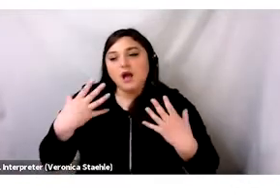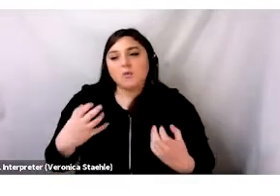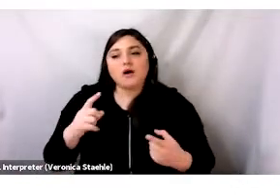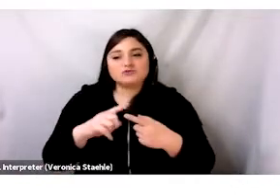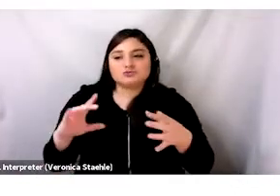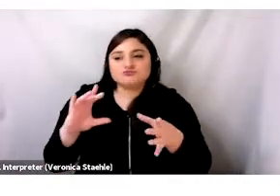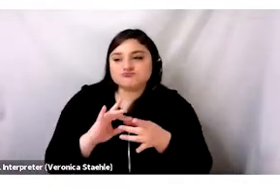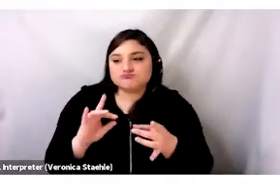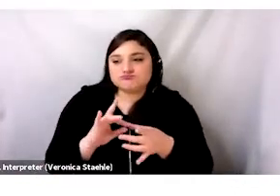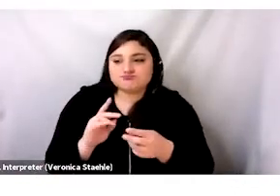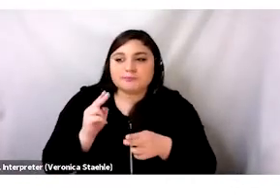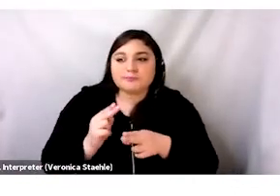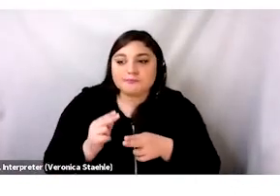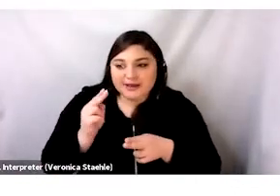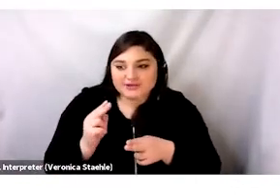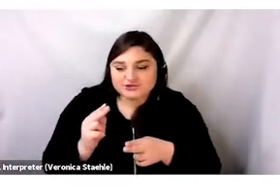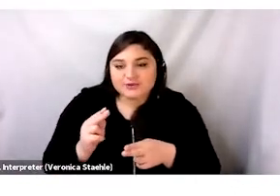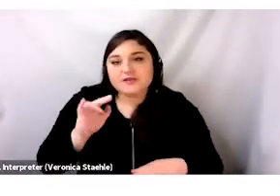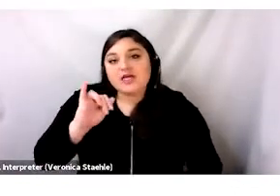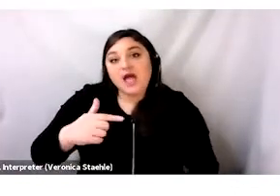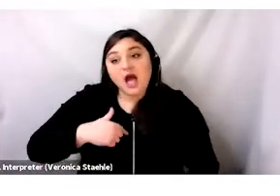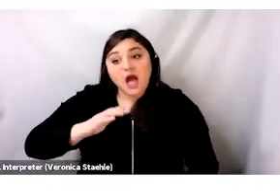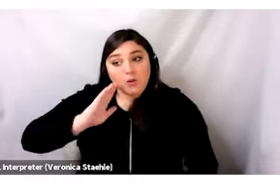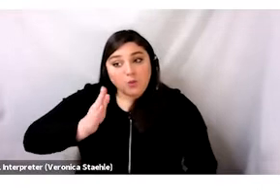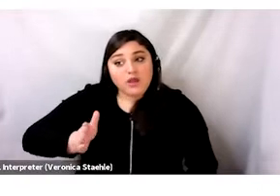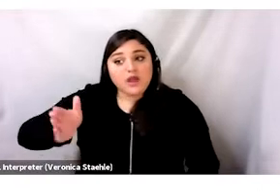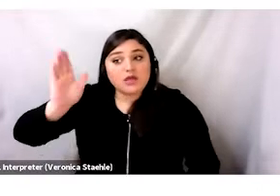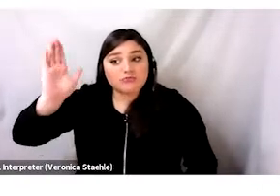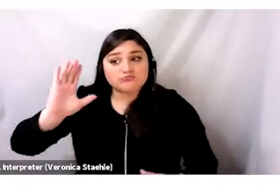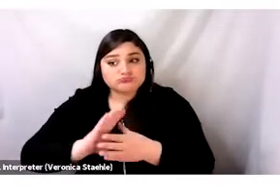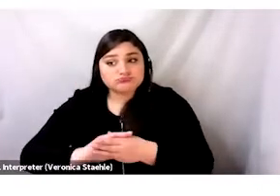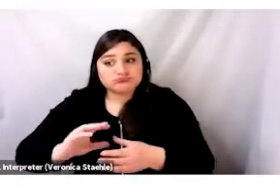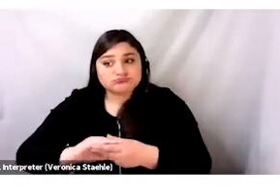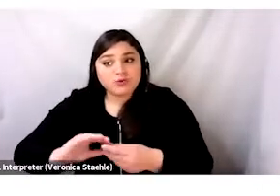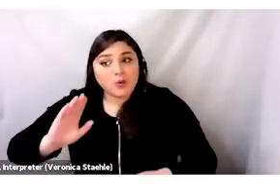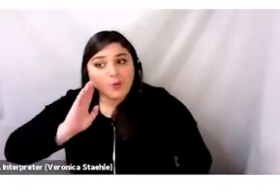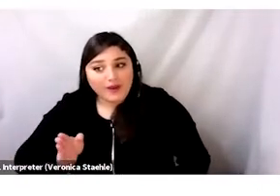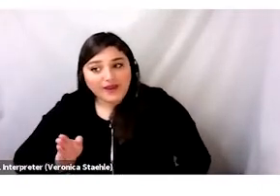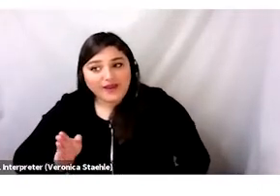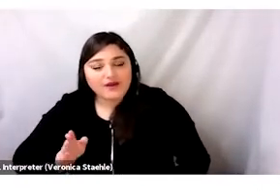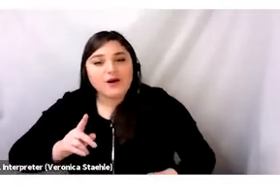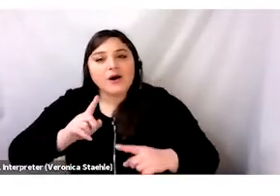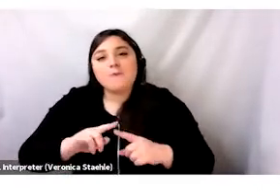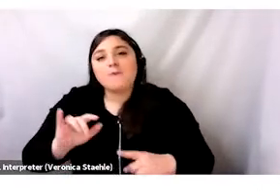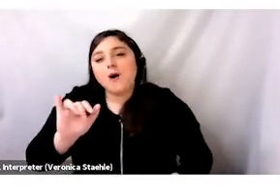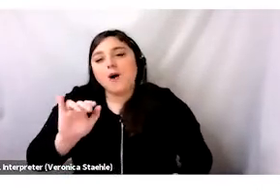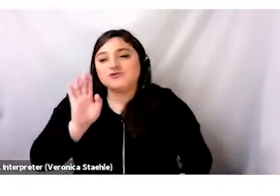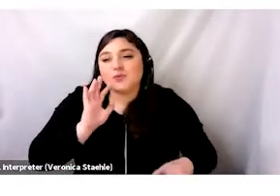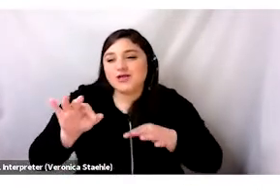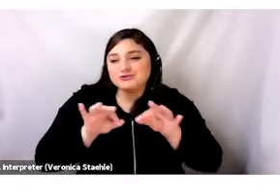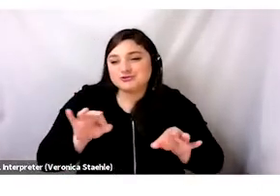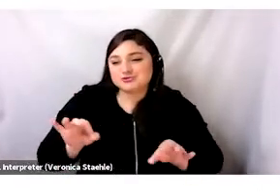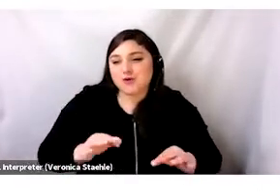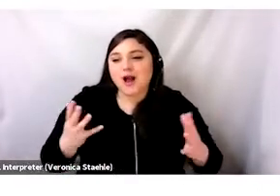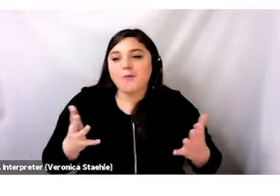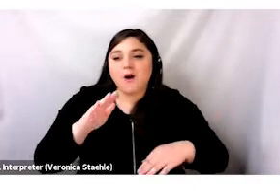be um, talking, but also reiterating what you see here on the slides